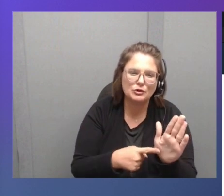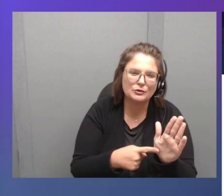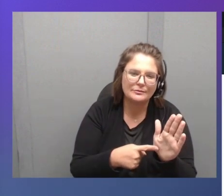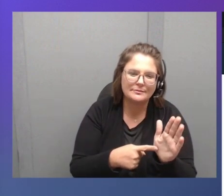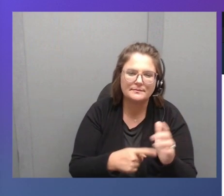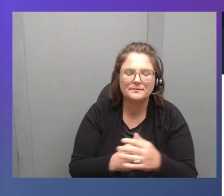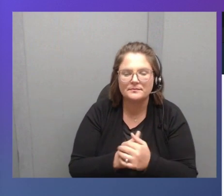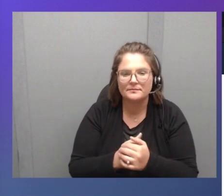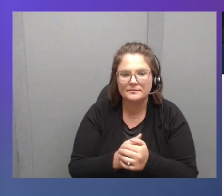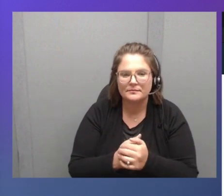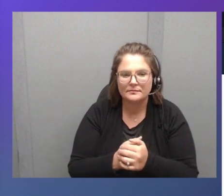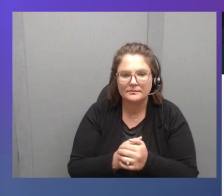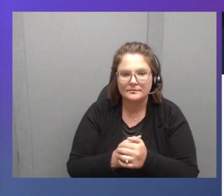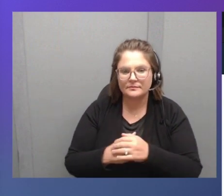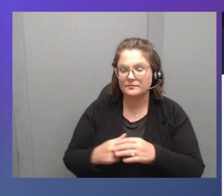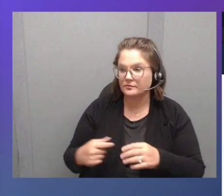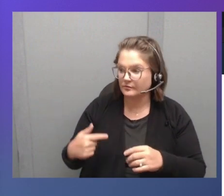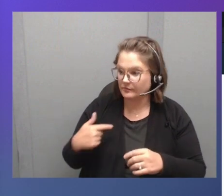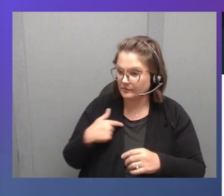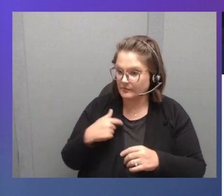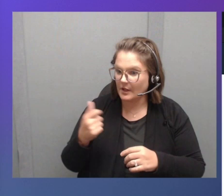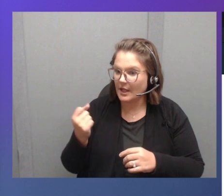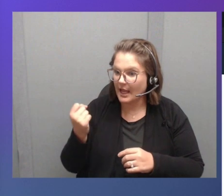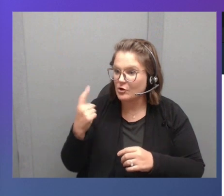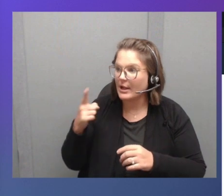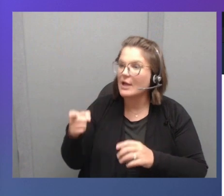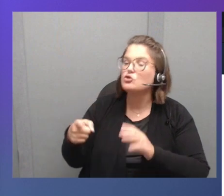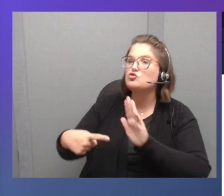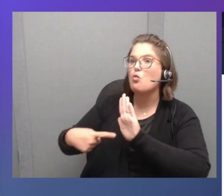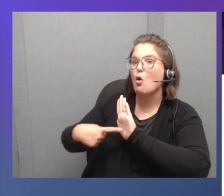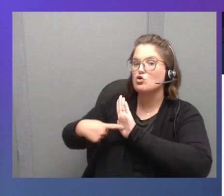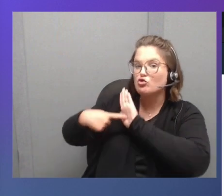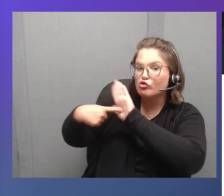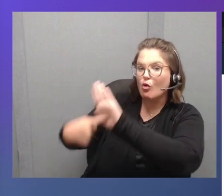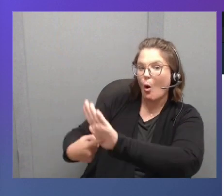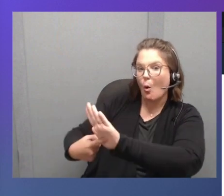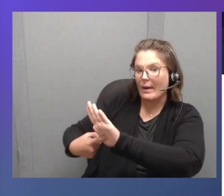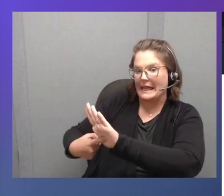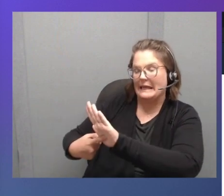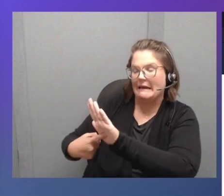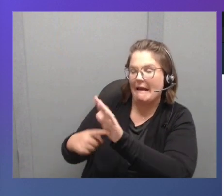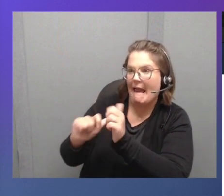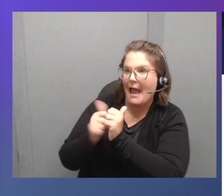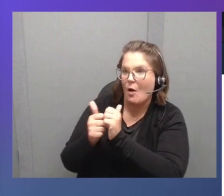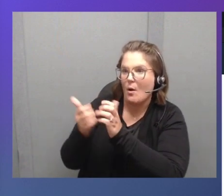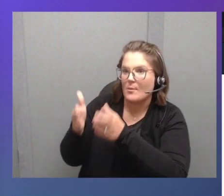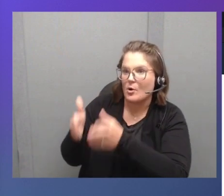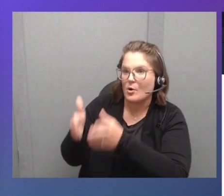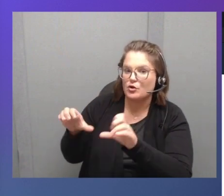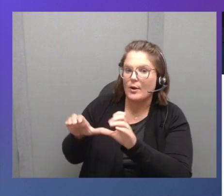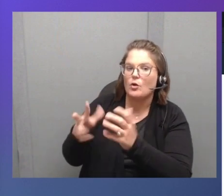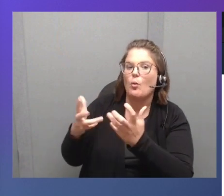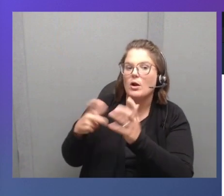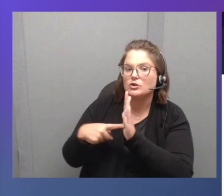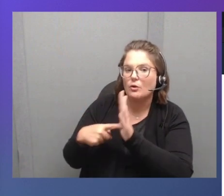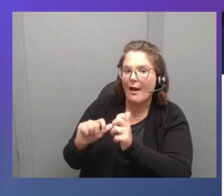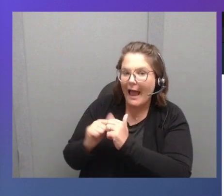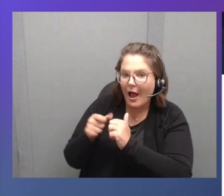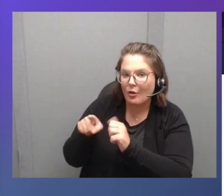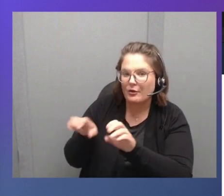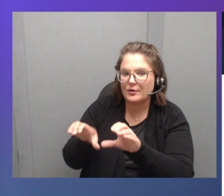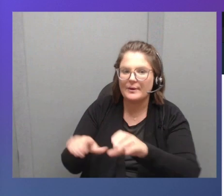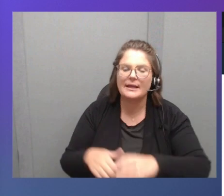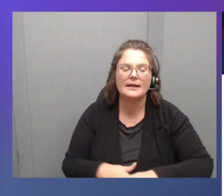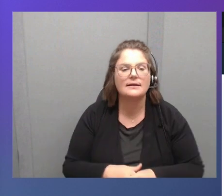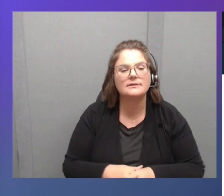of these. Well, I mean, I understand you're simulating someone doing something. When was this person doing something? So, Yep. So here we